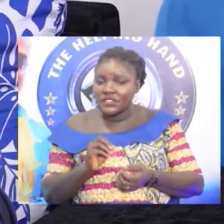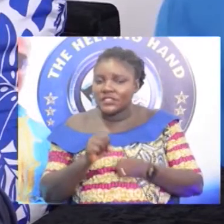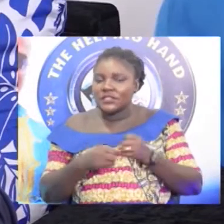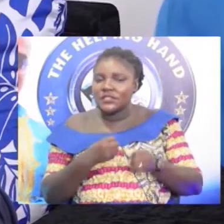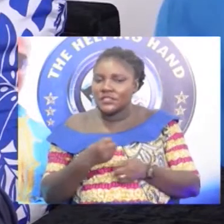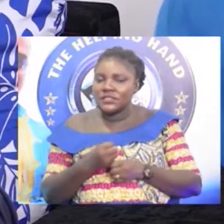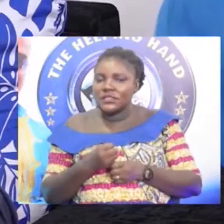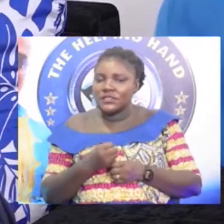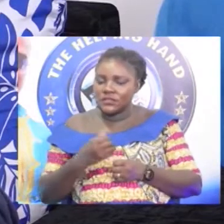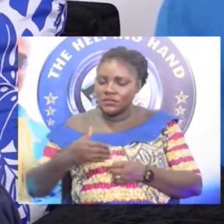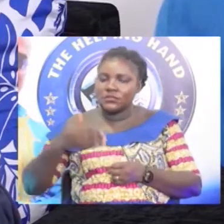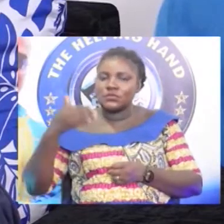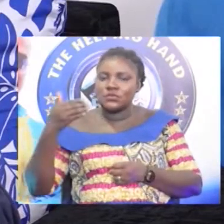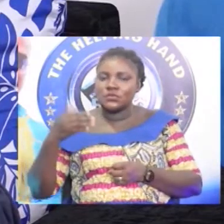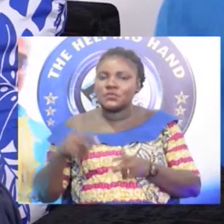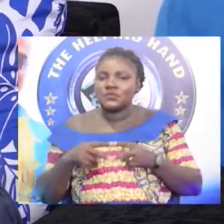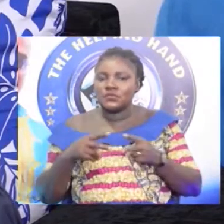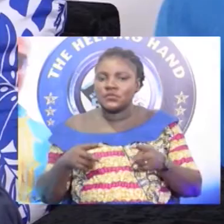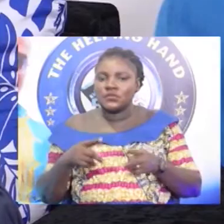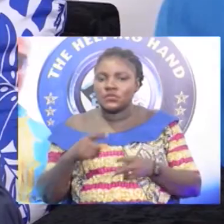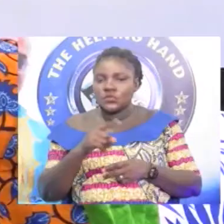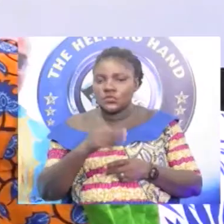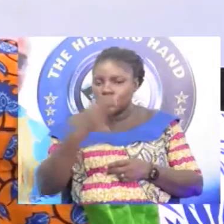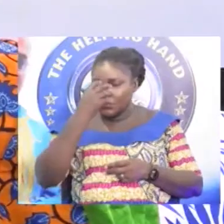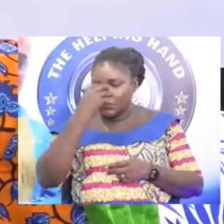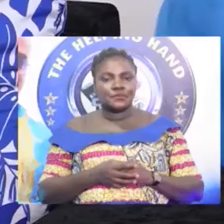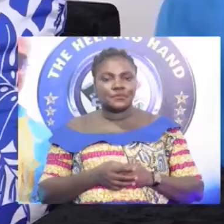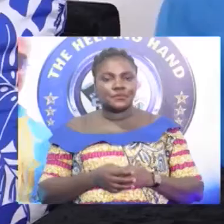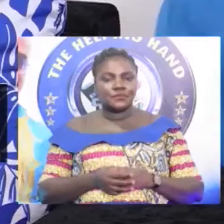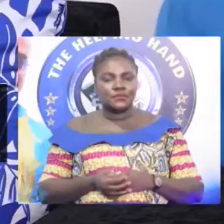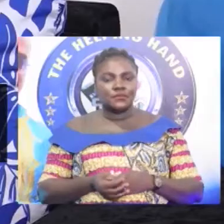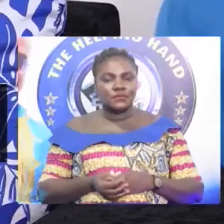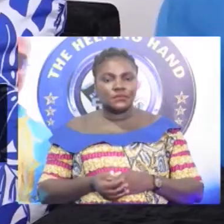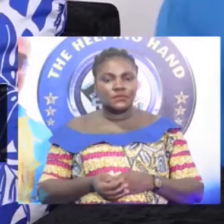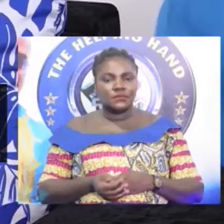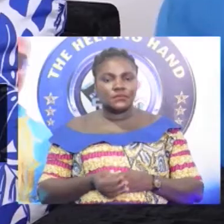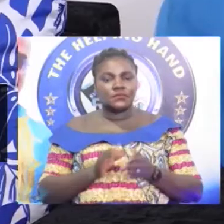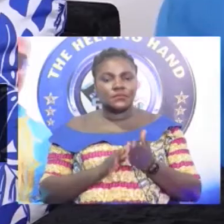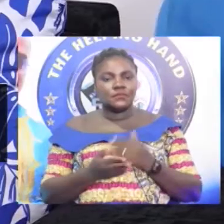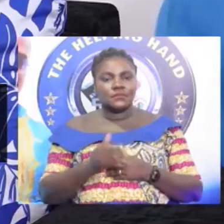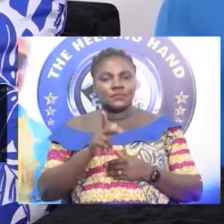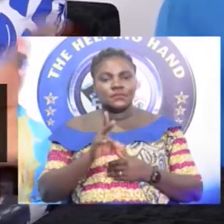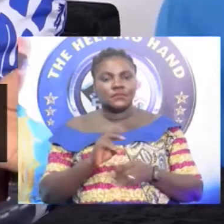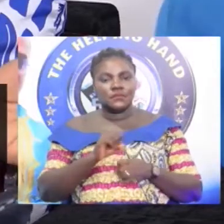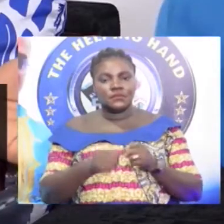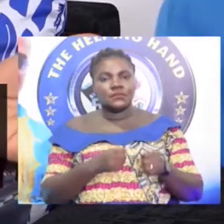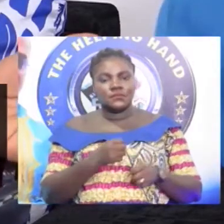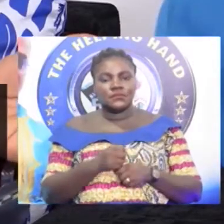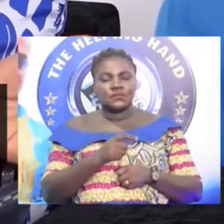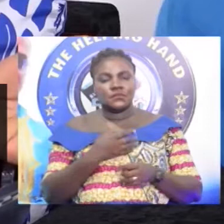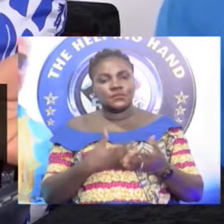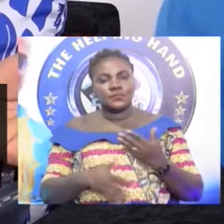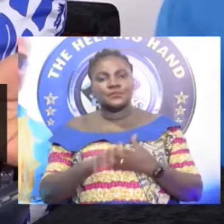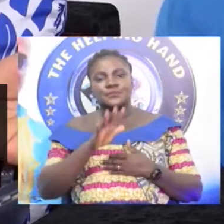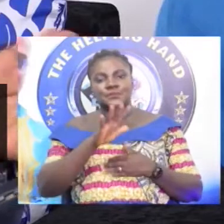been visually impaired for over 30 years. Yes. By 37 years, now, what will 5 children maybe,